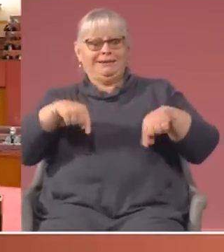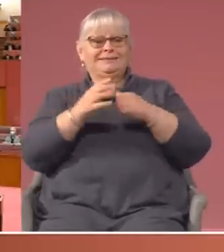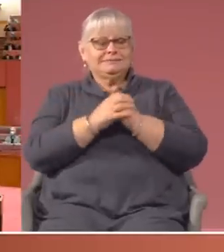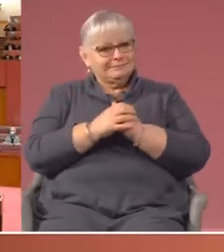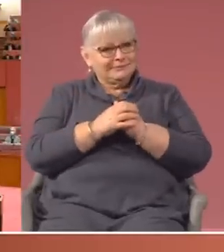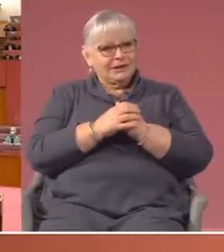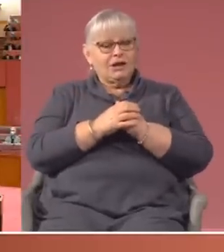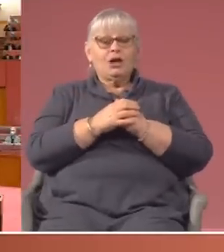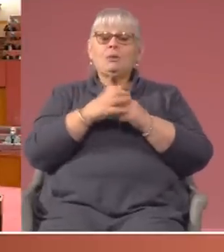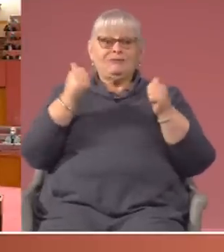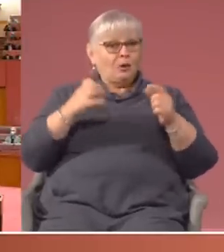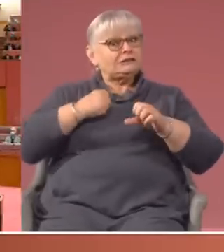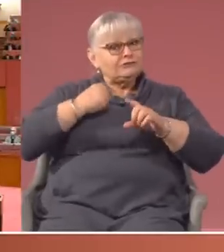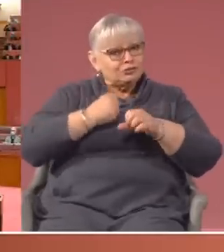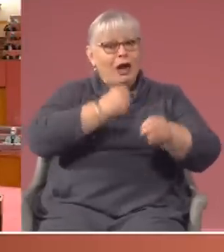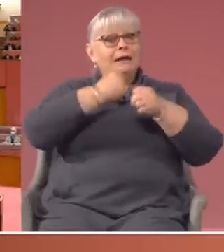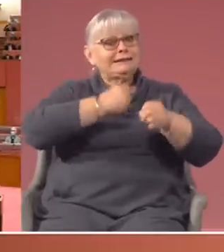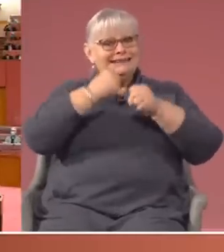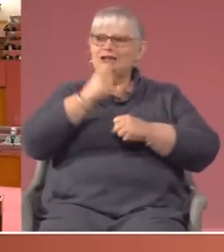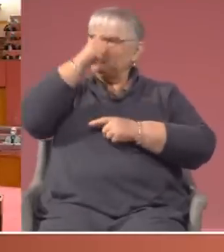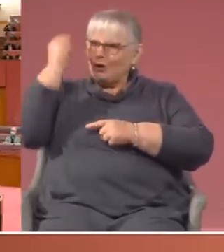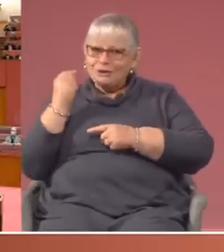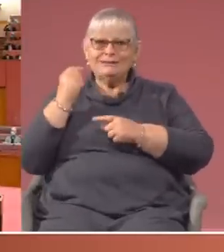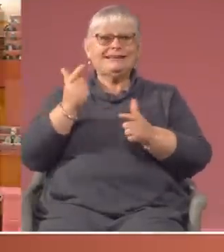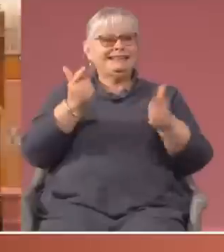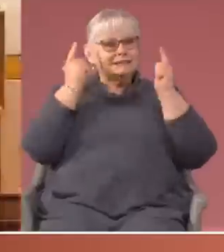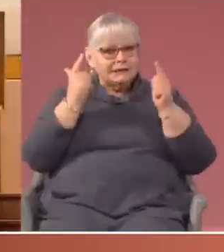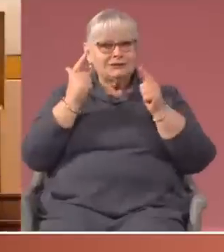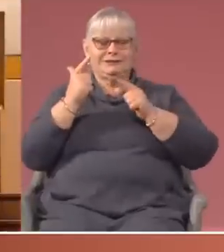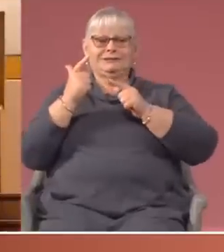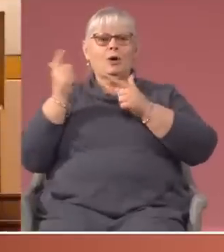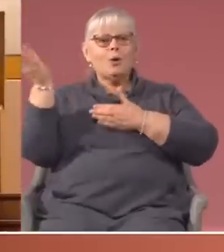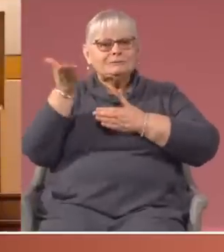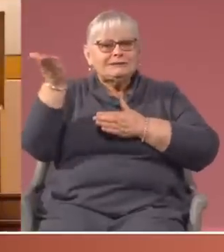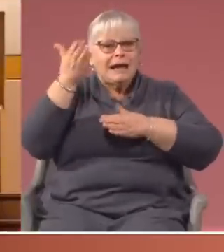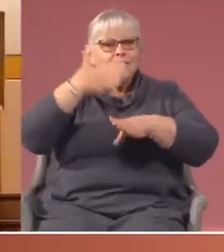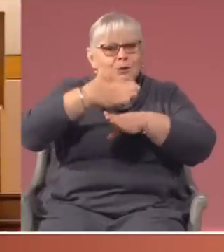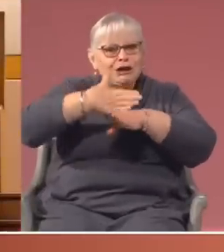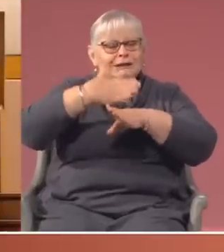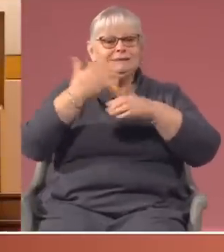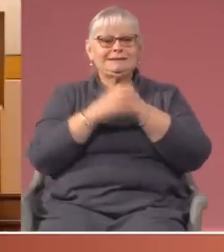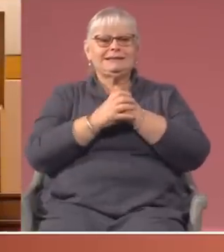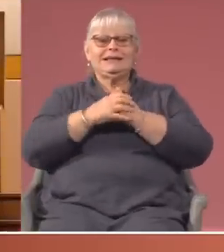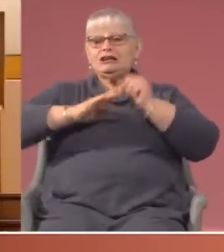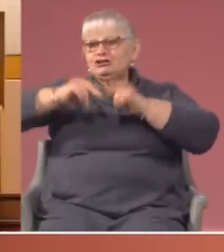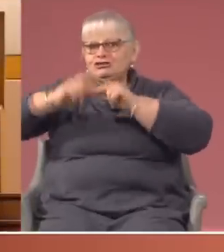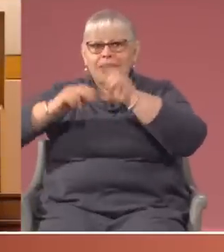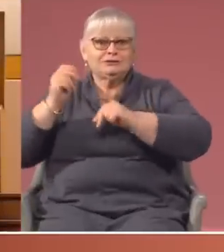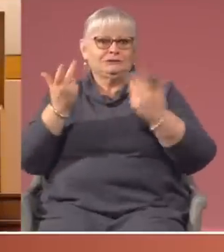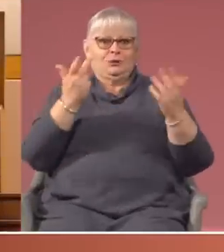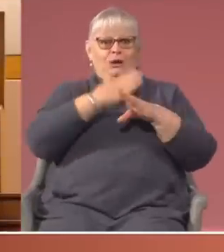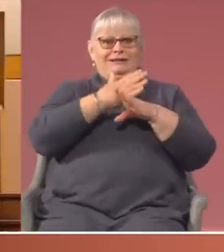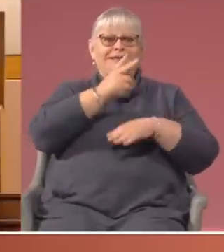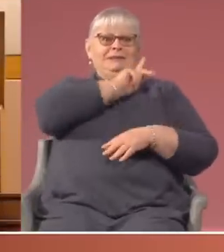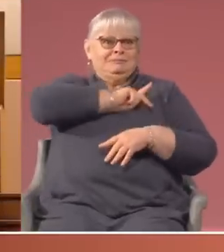also a city of tradies and nurses, teachers and hospital workers, service staff of all kinds, construction workers, professionals